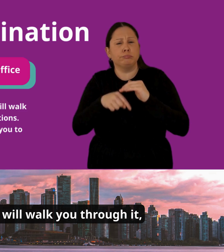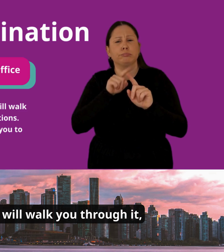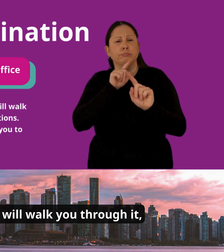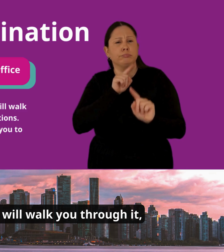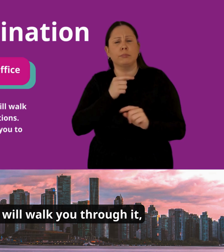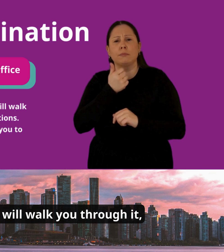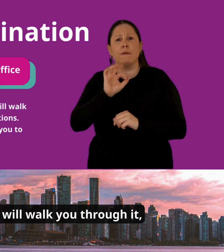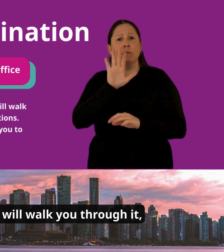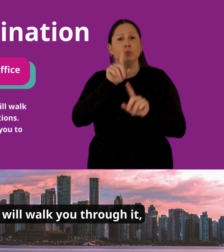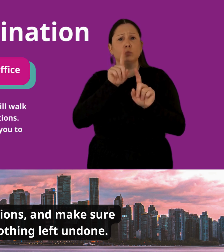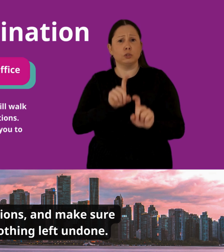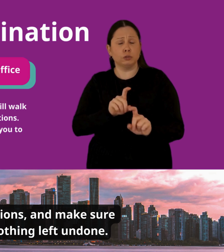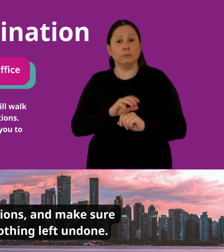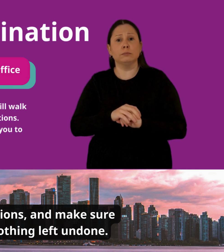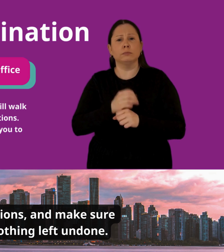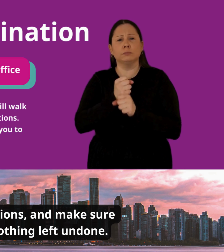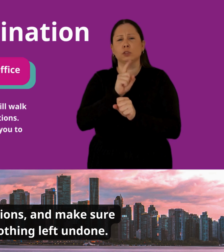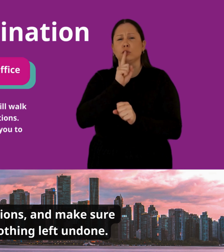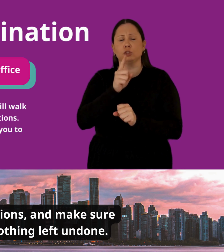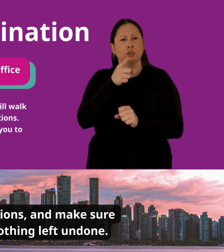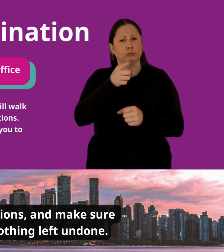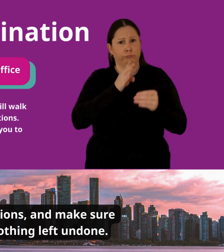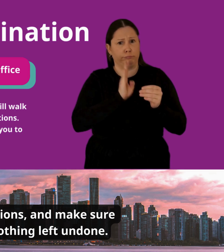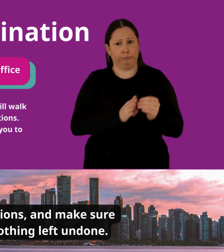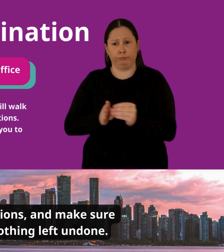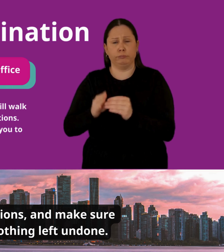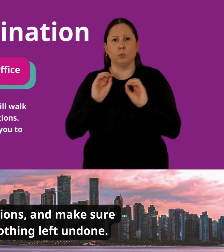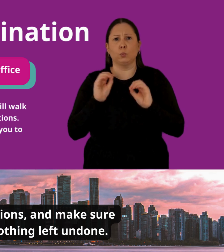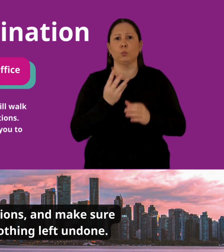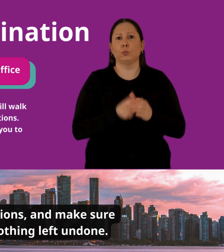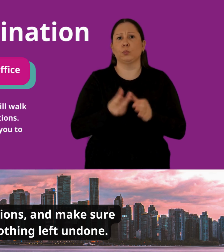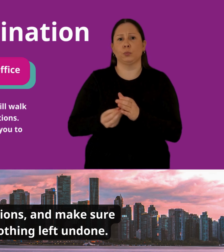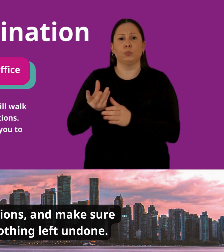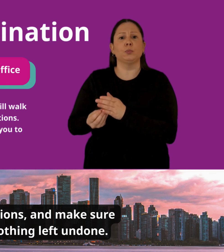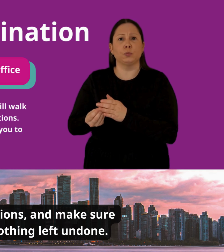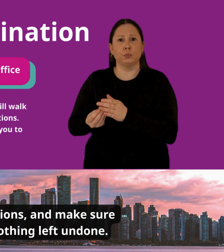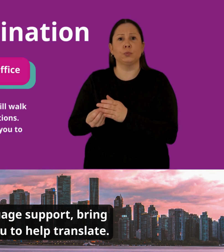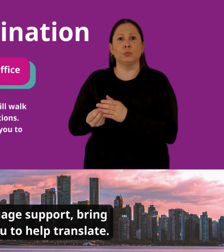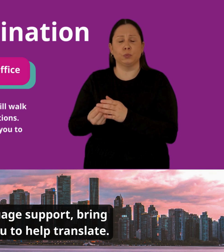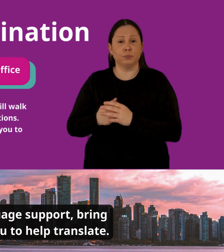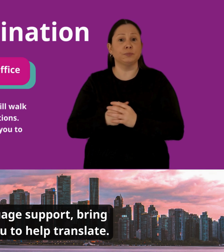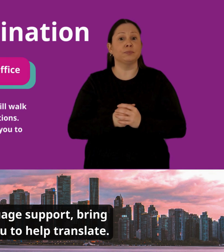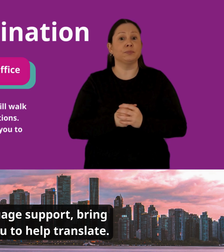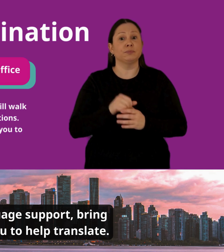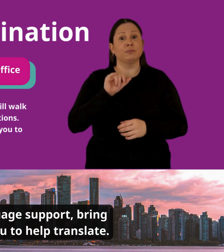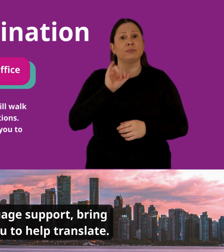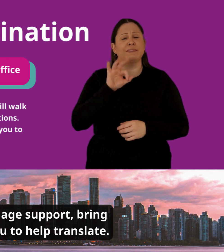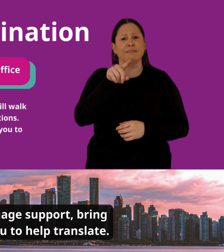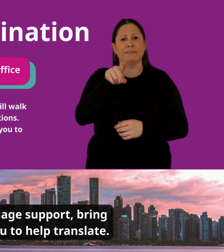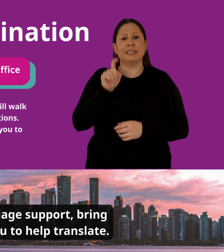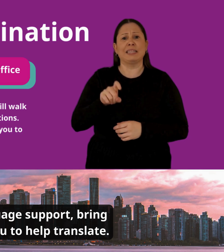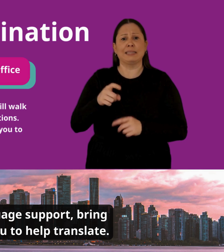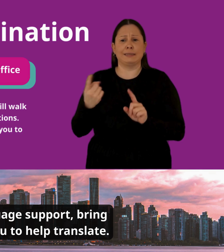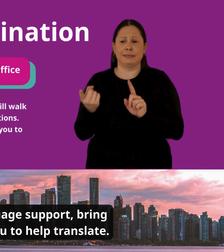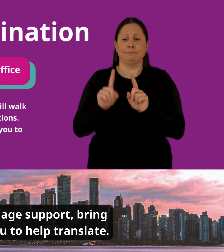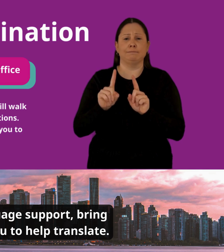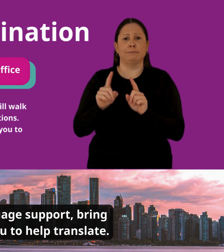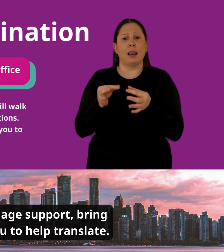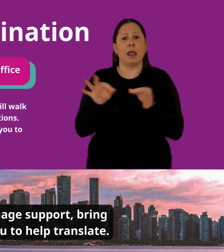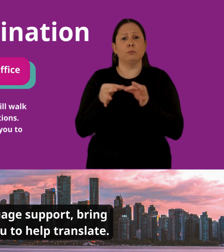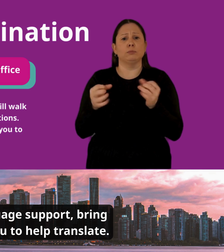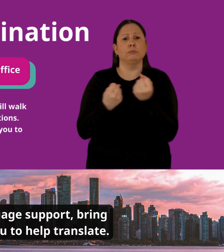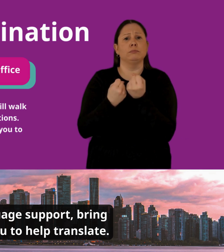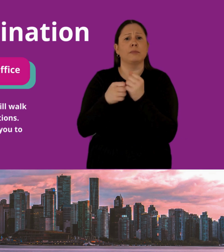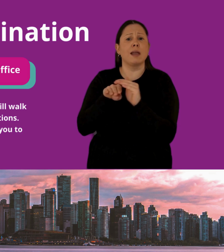A member of our team will walk you through it, answer your questions, and make sure you leave with nothing left undone. If you need language support, bring someone with you to